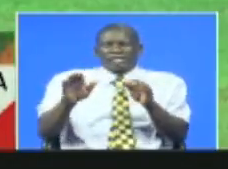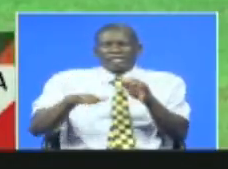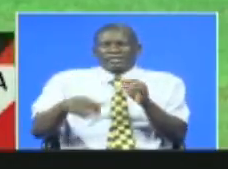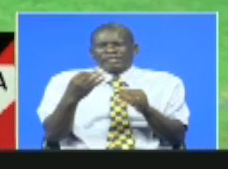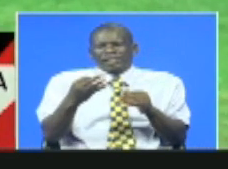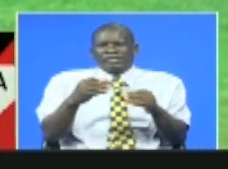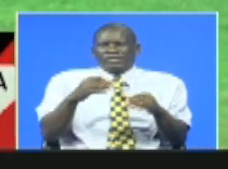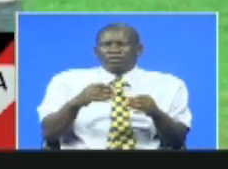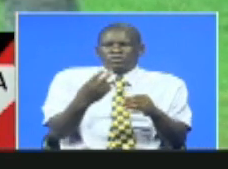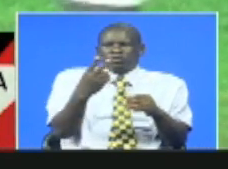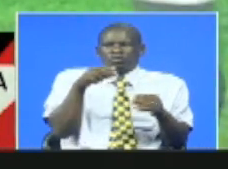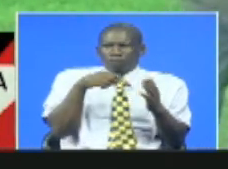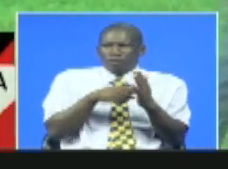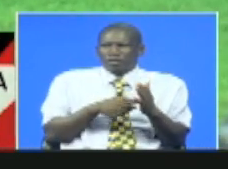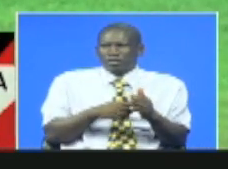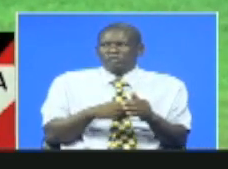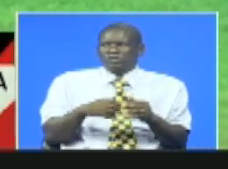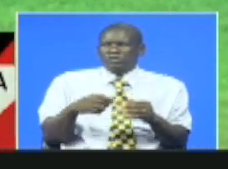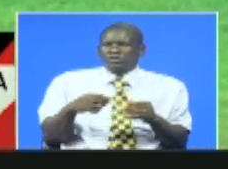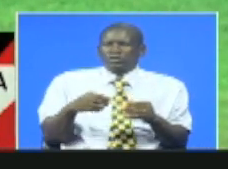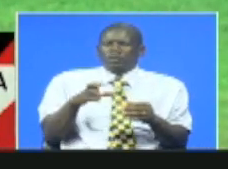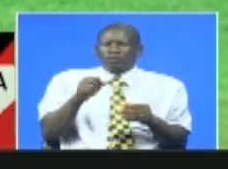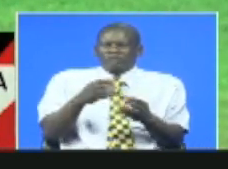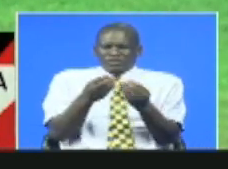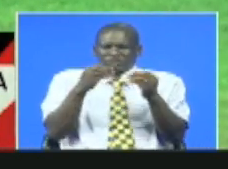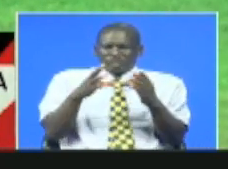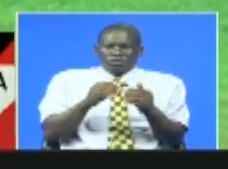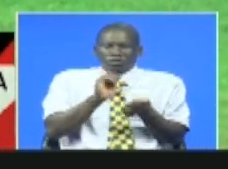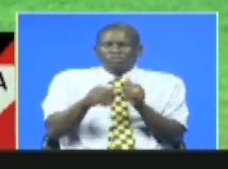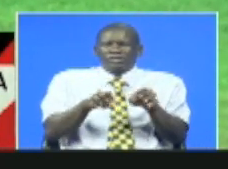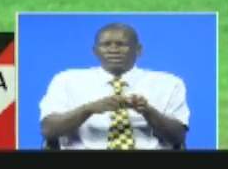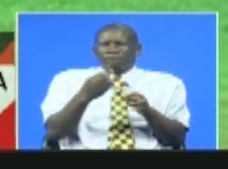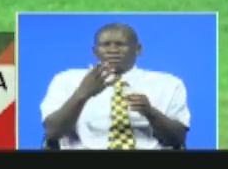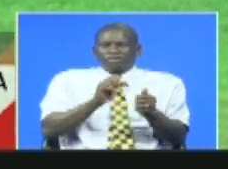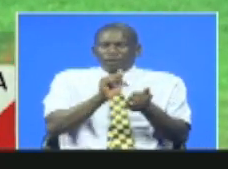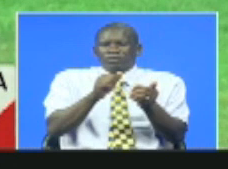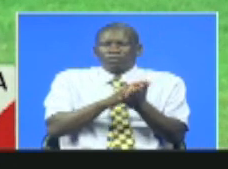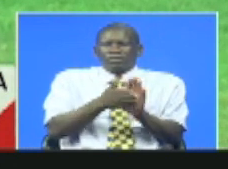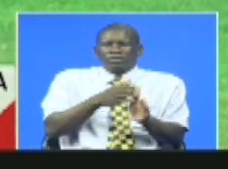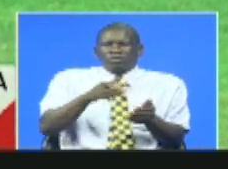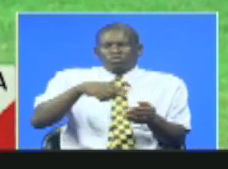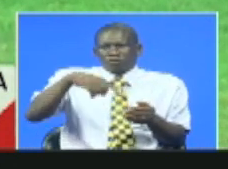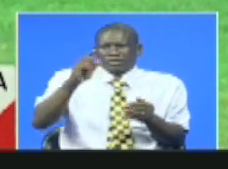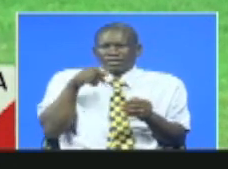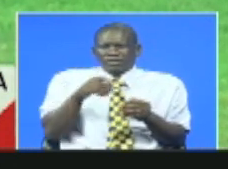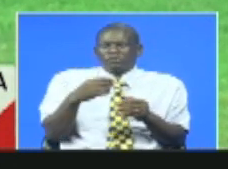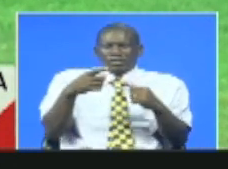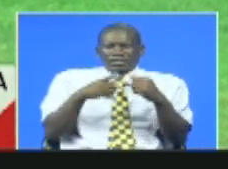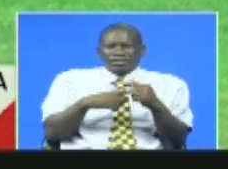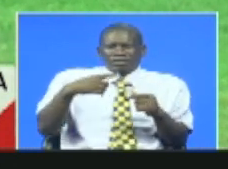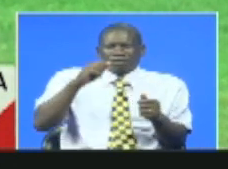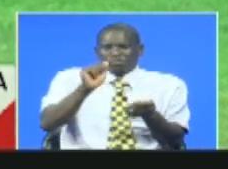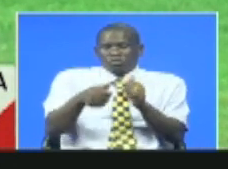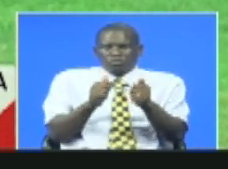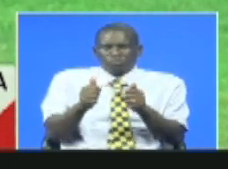Getting a win, it's not easy. It's not easy because we have played about 5 games without winning a match. So this was the 6th match,